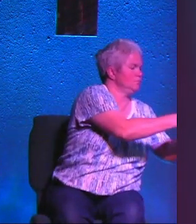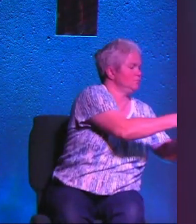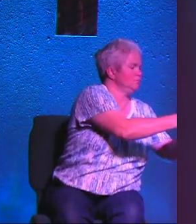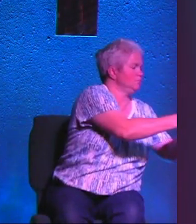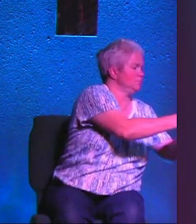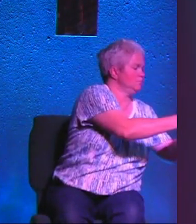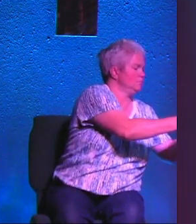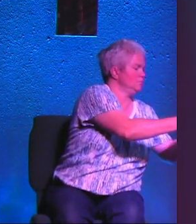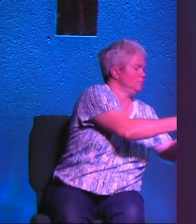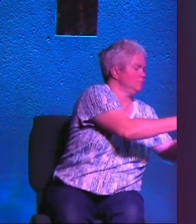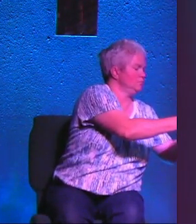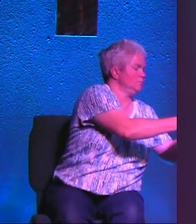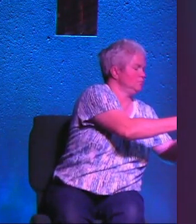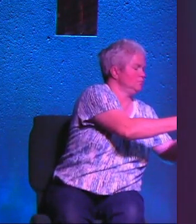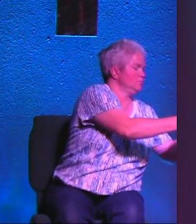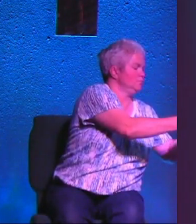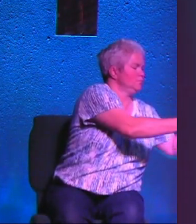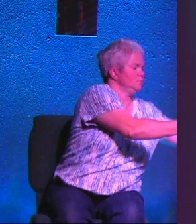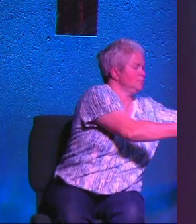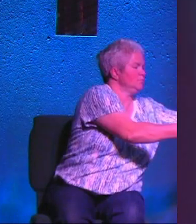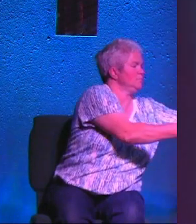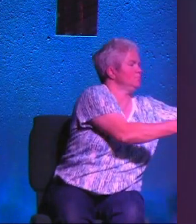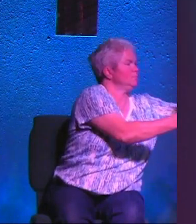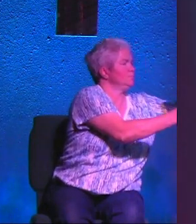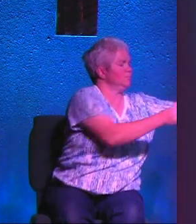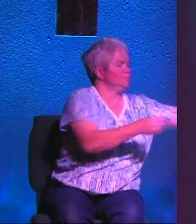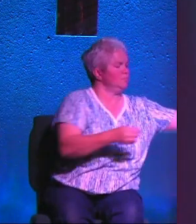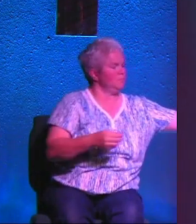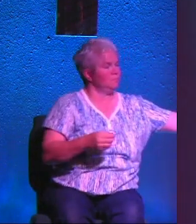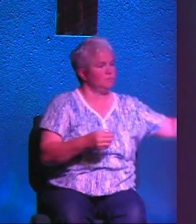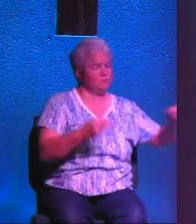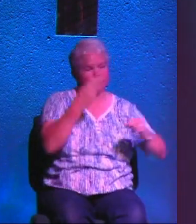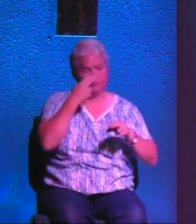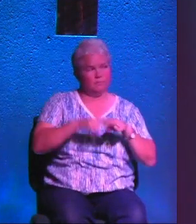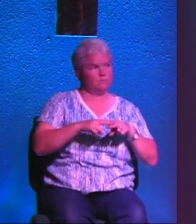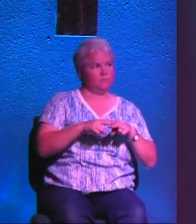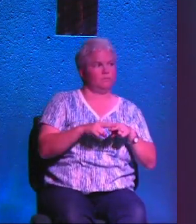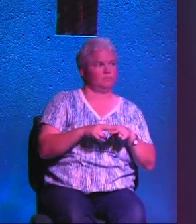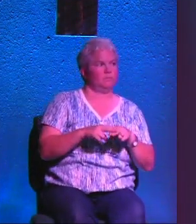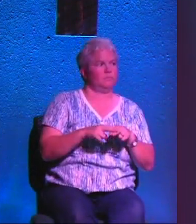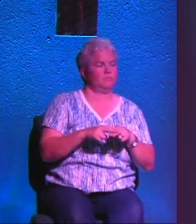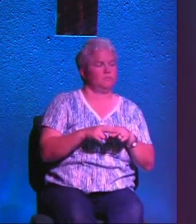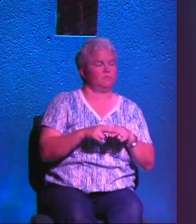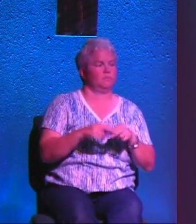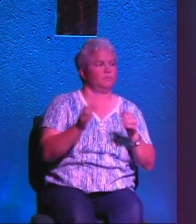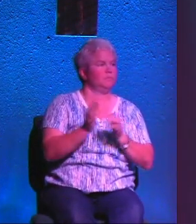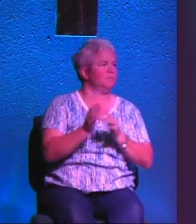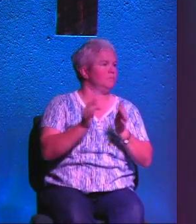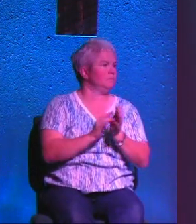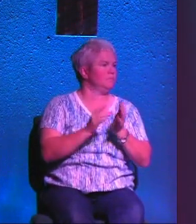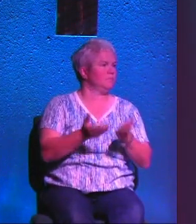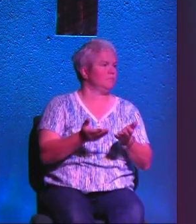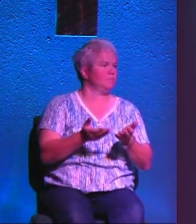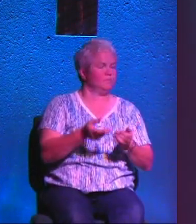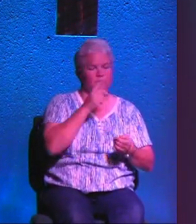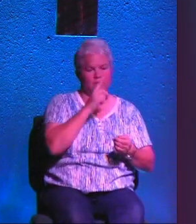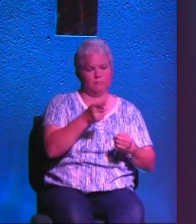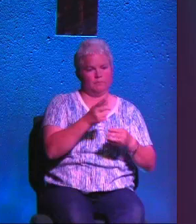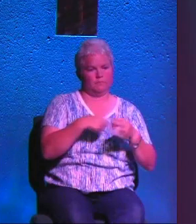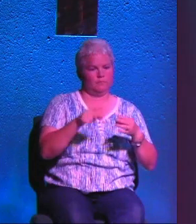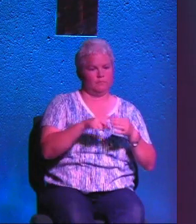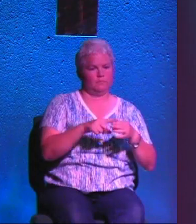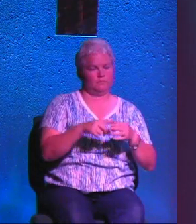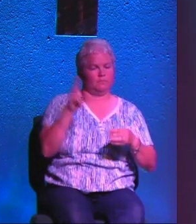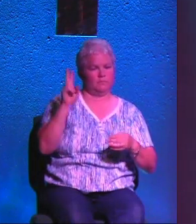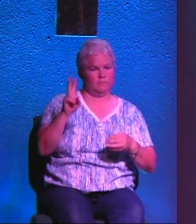guys could use some of the blessings of God? And I'm not talking about the funny old prosperity gospel. We talked about that in the